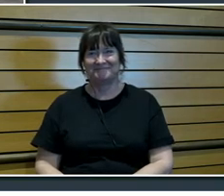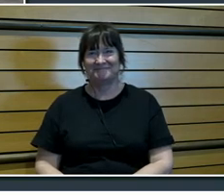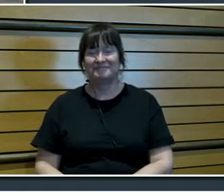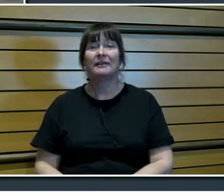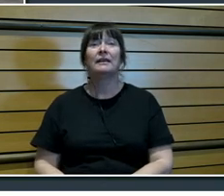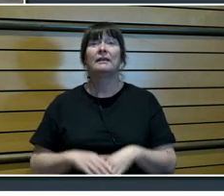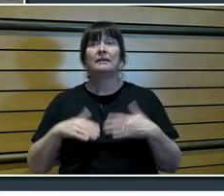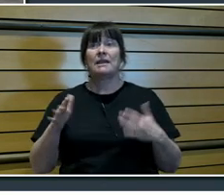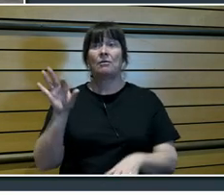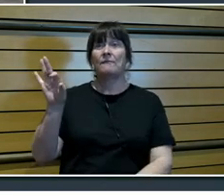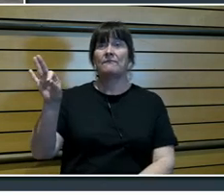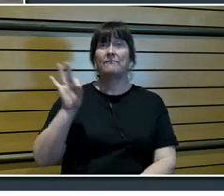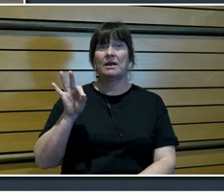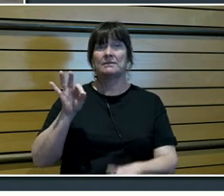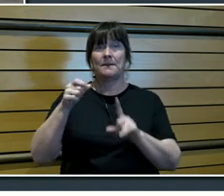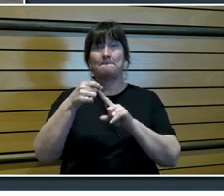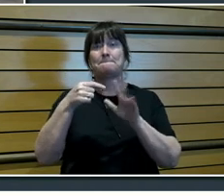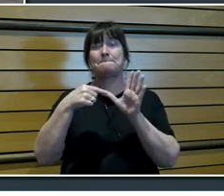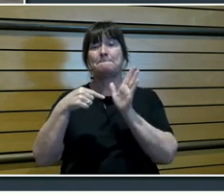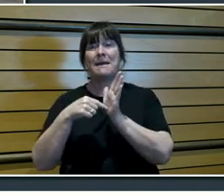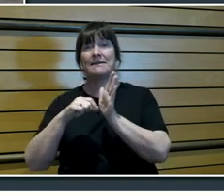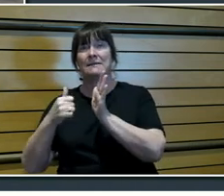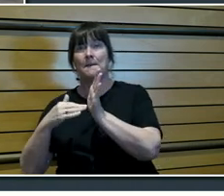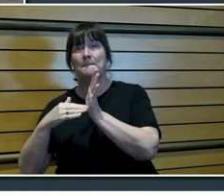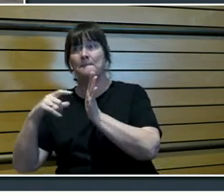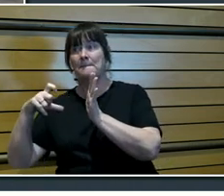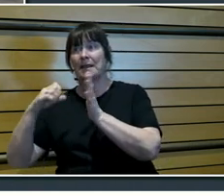I would like to invite Pat McGill, please.